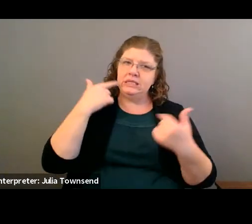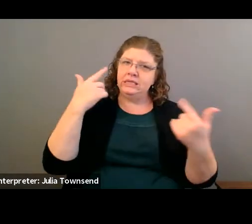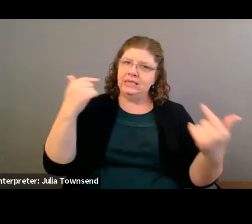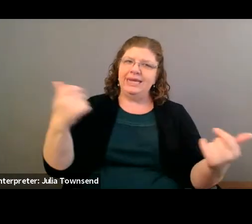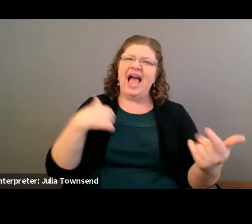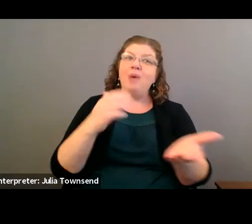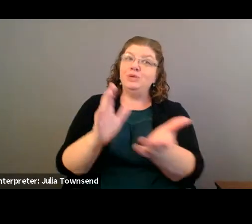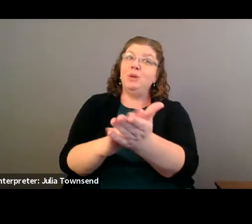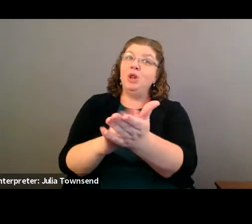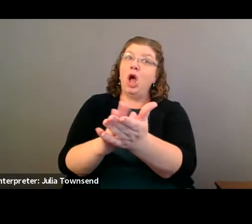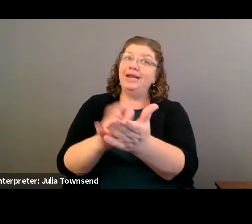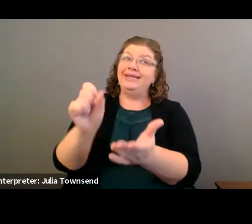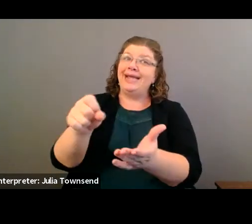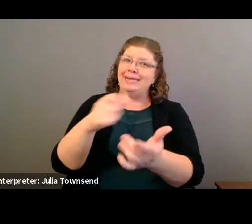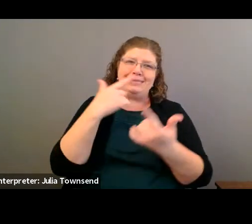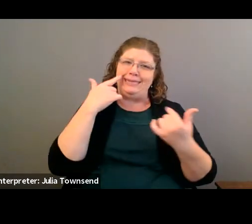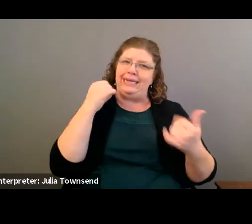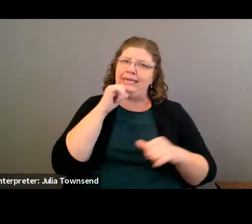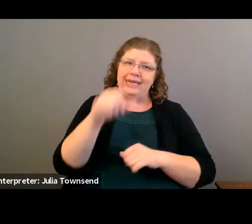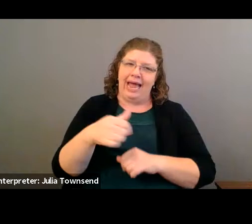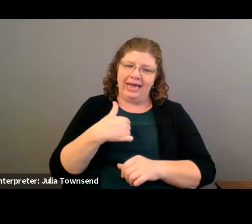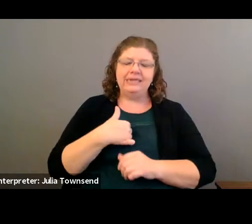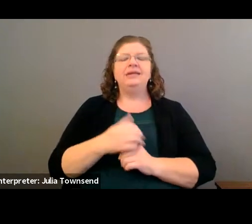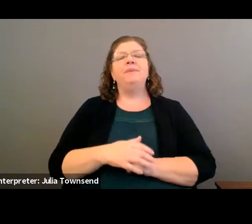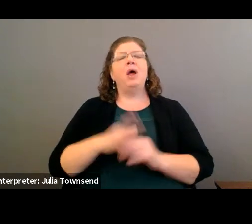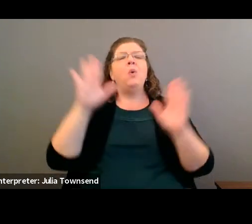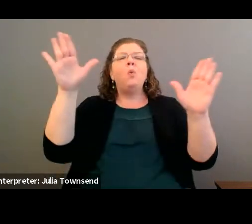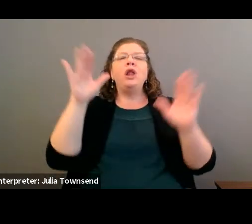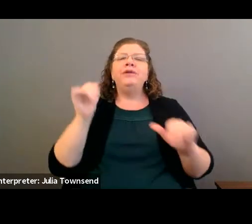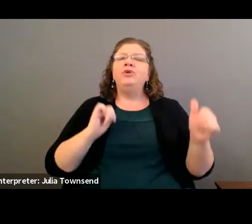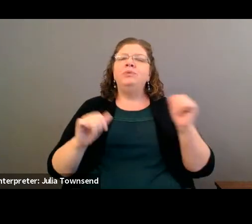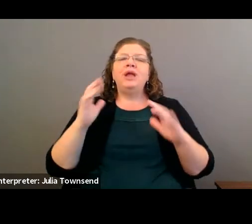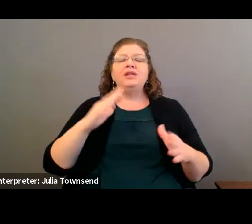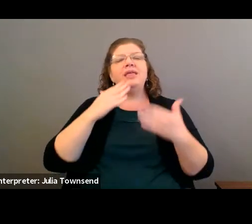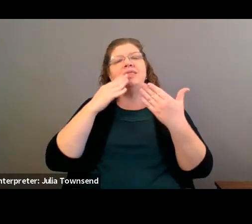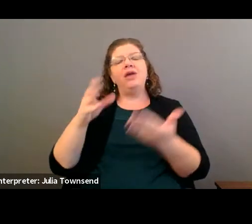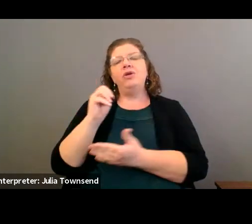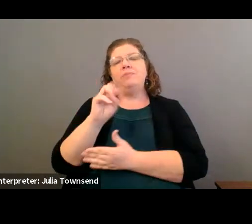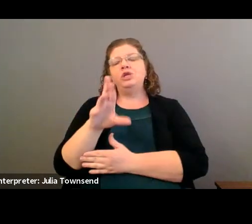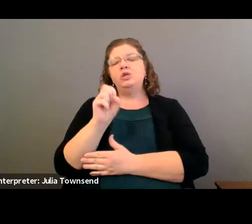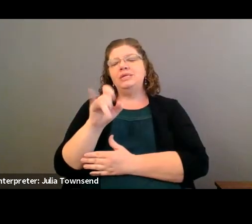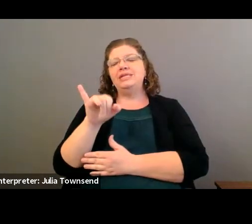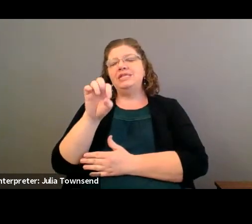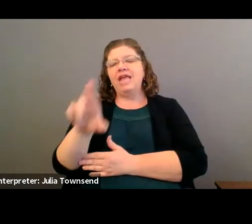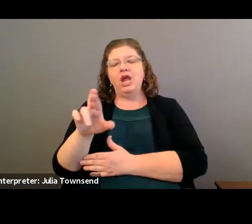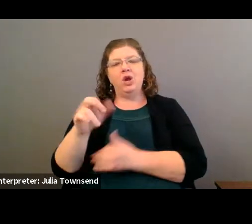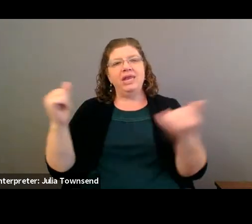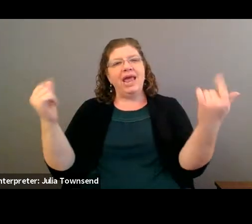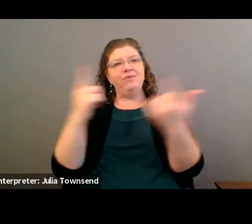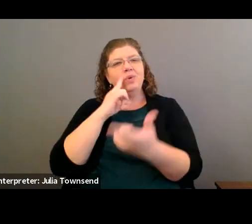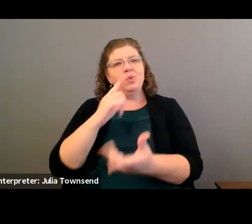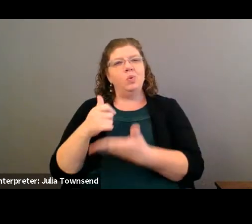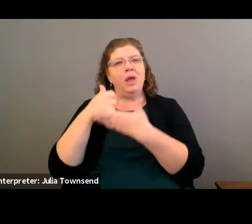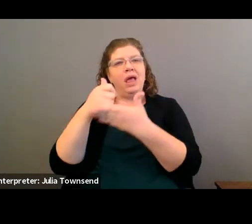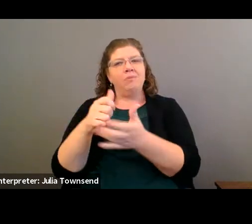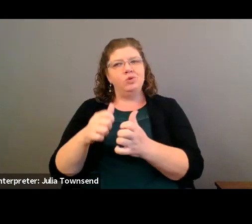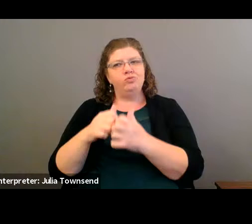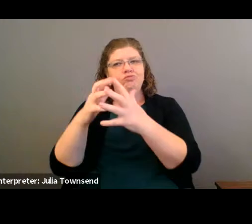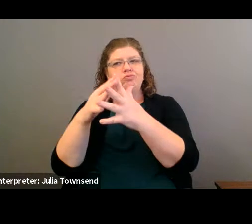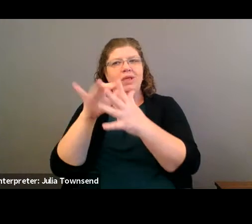applauding, but it was a wonderful production. And thank you to Mr. Sayer and everyone who helped put that